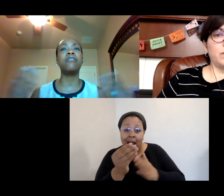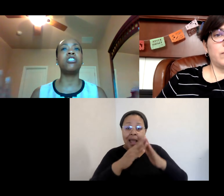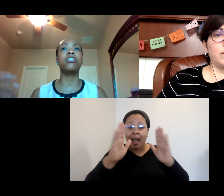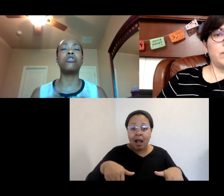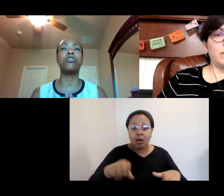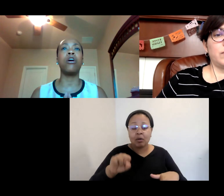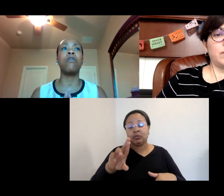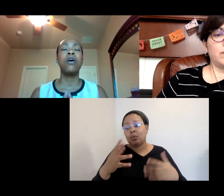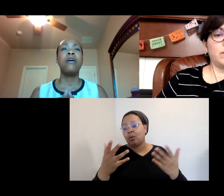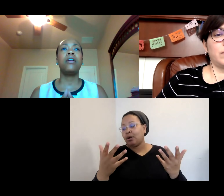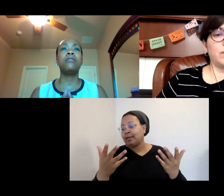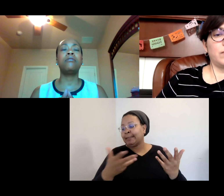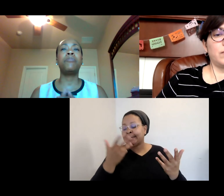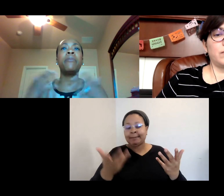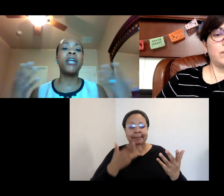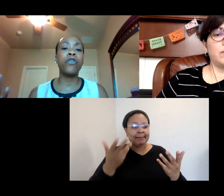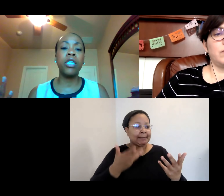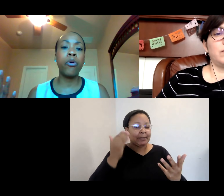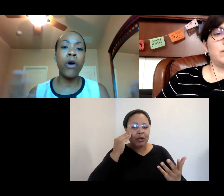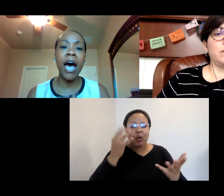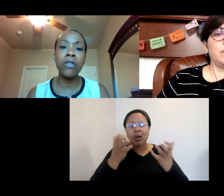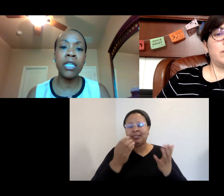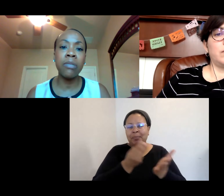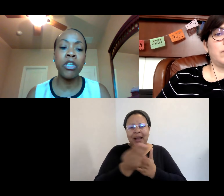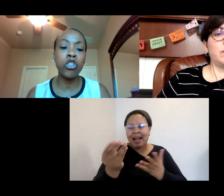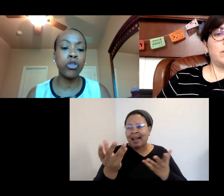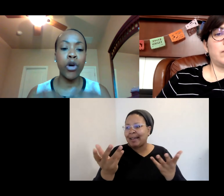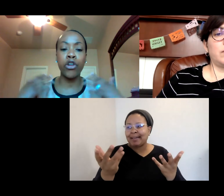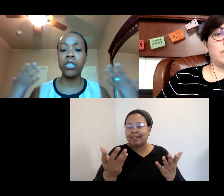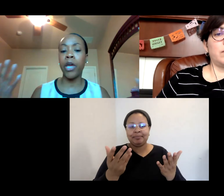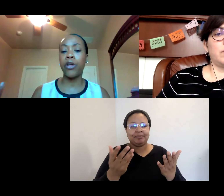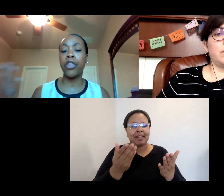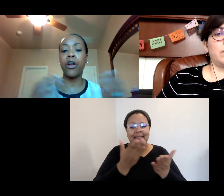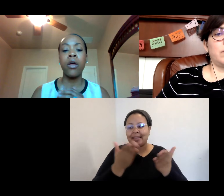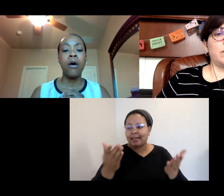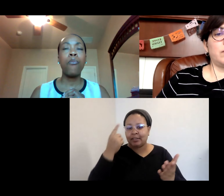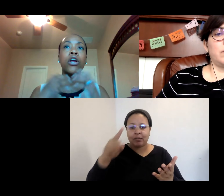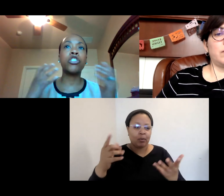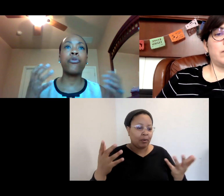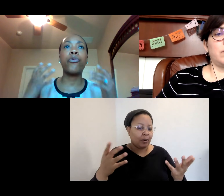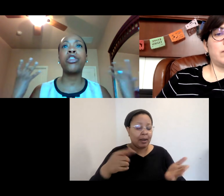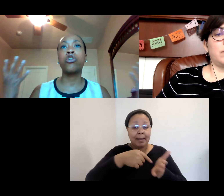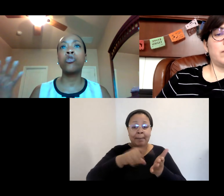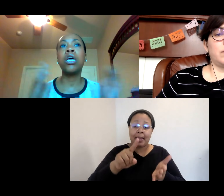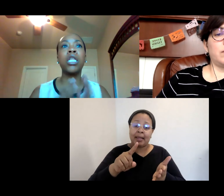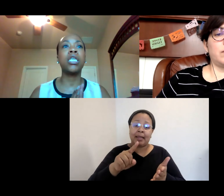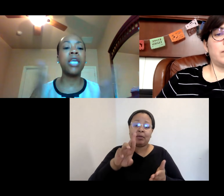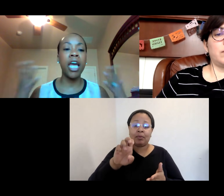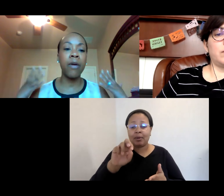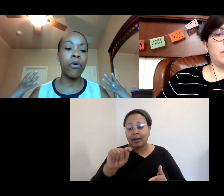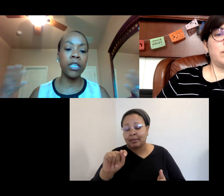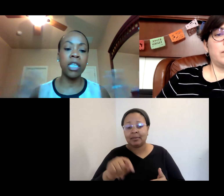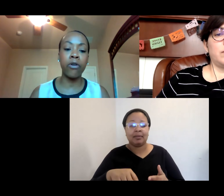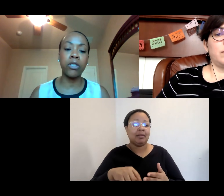if they need to just, spend money for typical housing expenditures, whether it's paying their mortgage, their rent, their